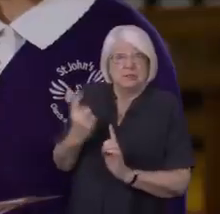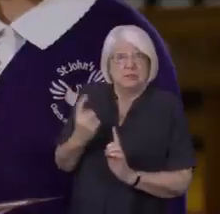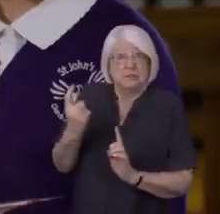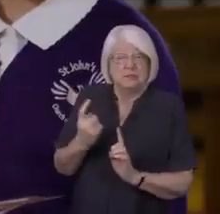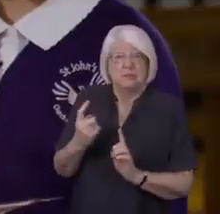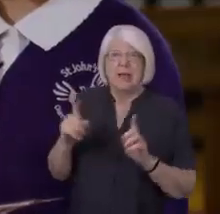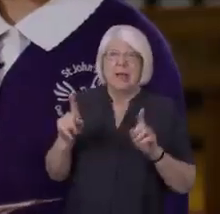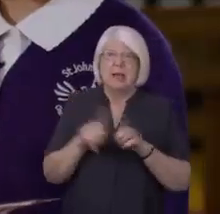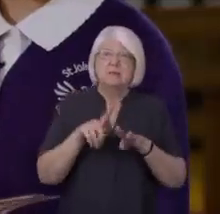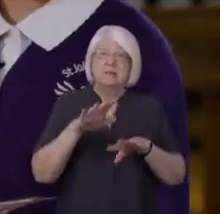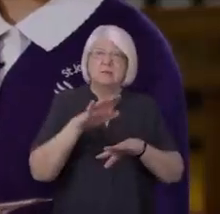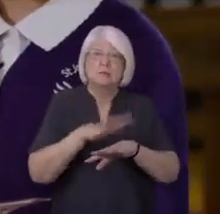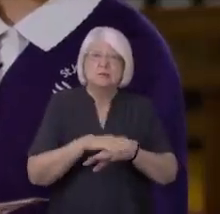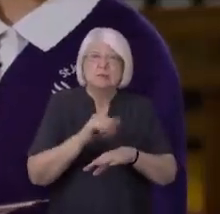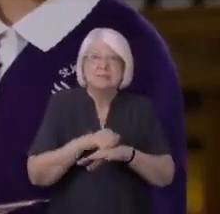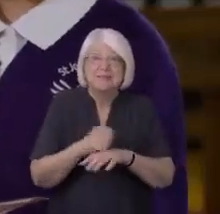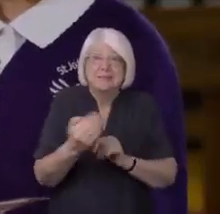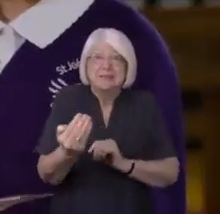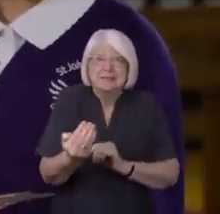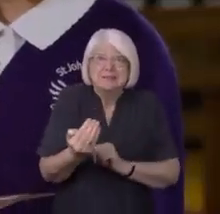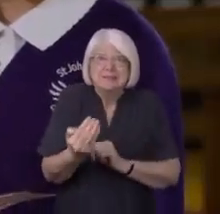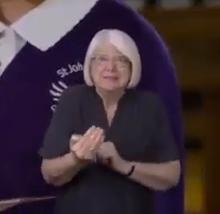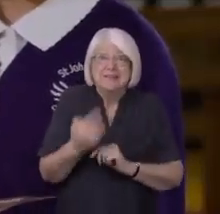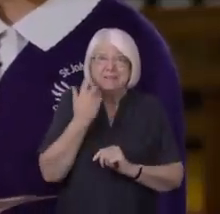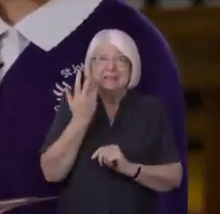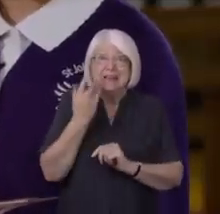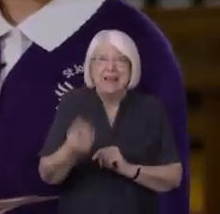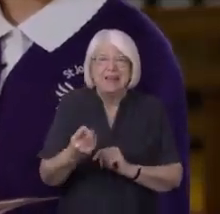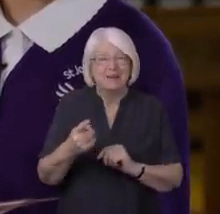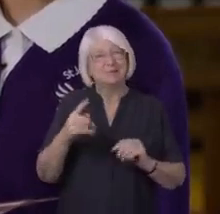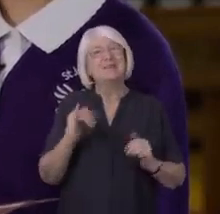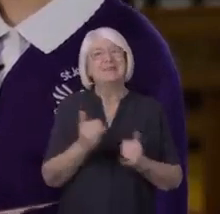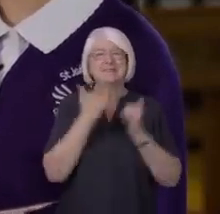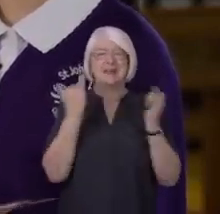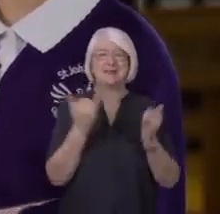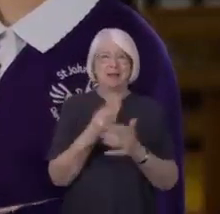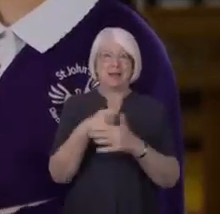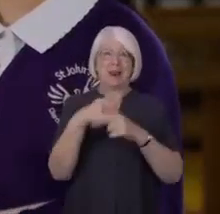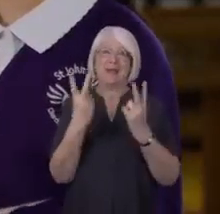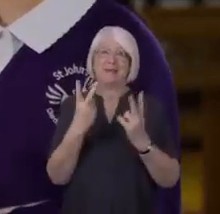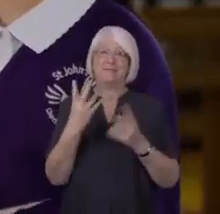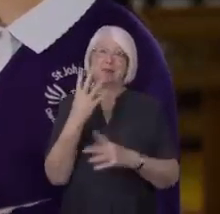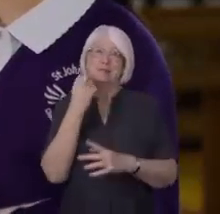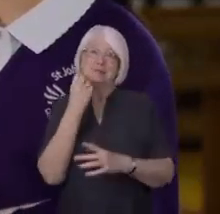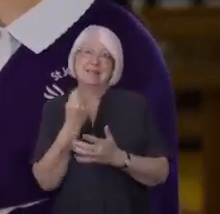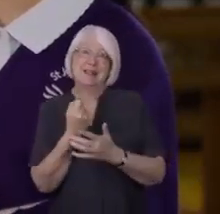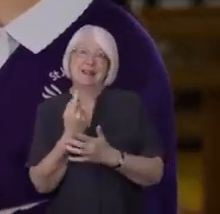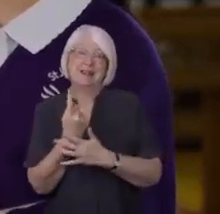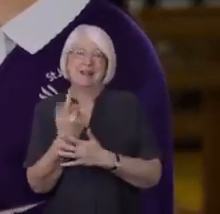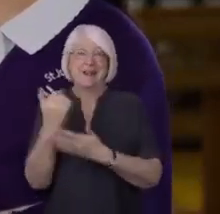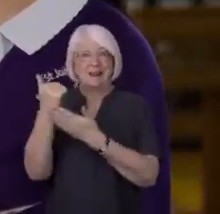and as we celebrate the light of Christingle, help us to be ready to welcome you now.